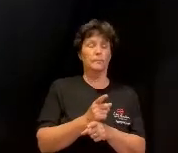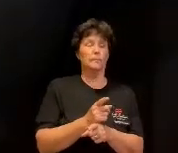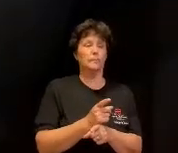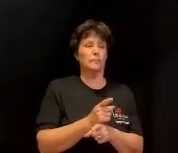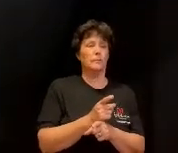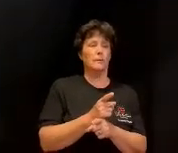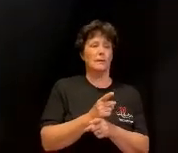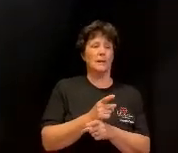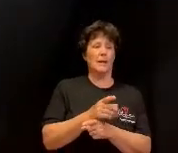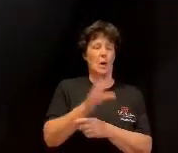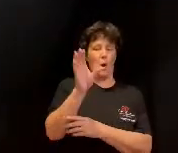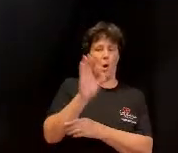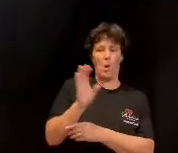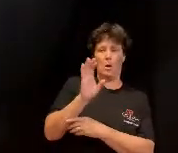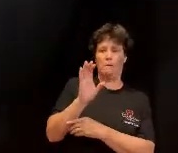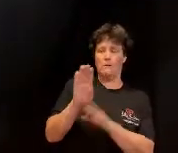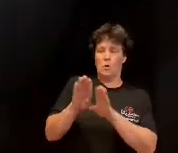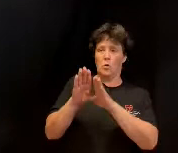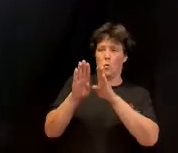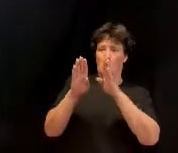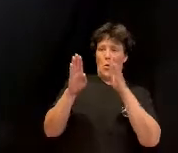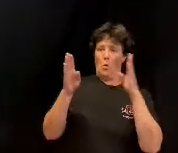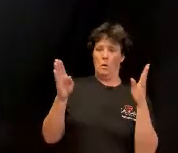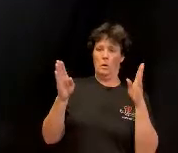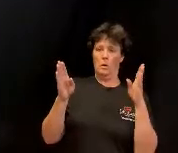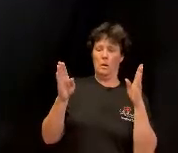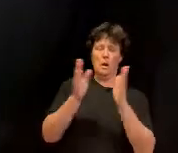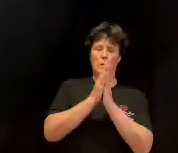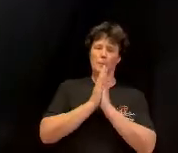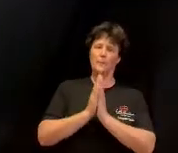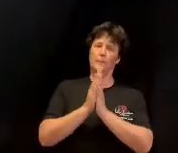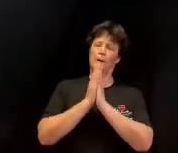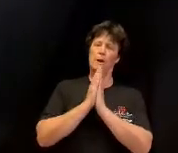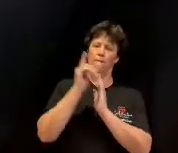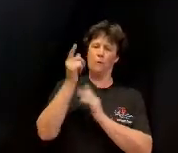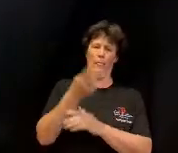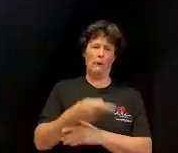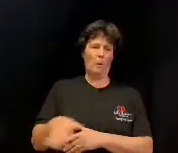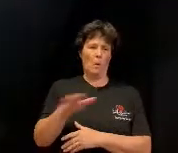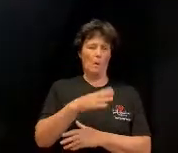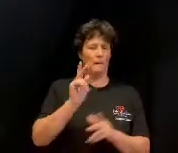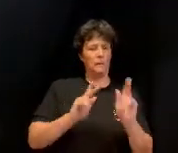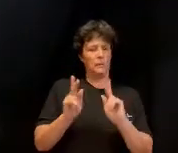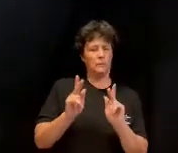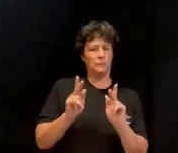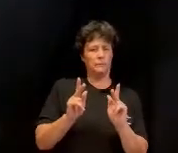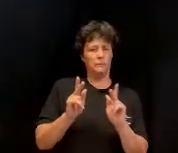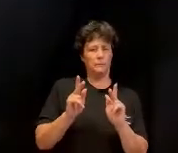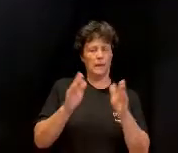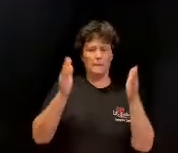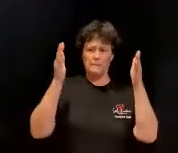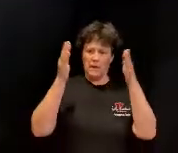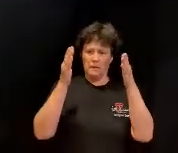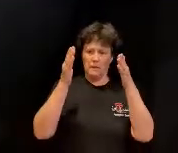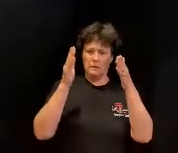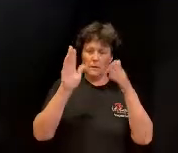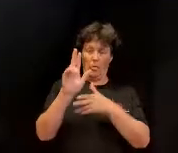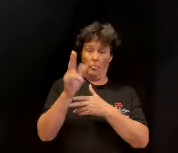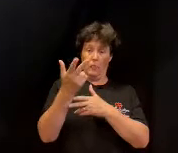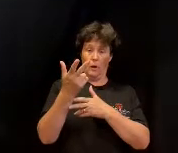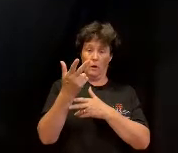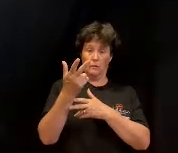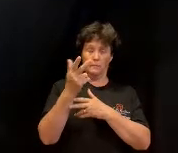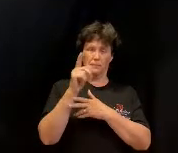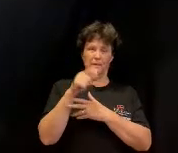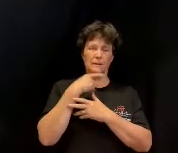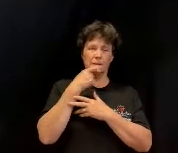And then I need to look for this open door. I mean, pray about it. Pray for these people around us and pray. Pay attention. Number three, you got to